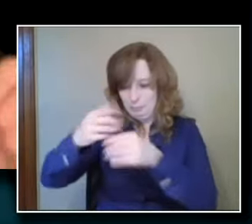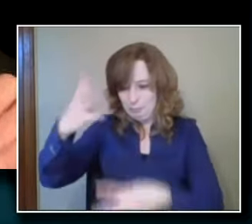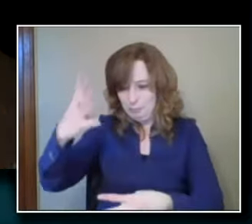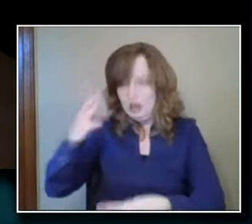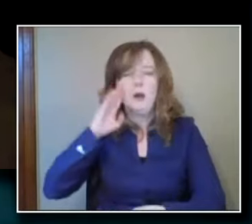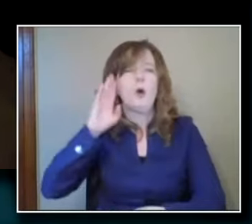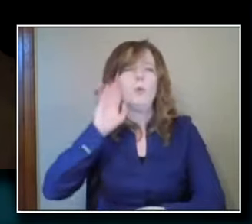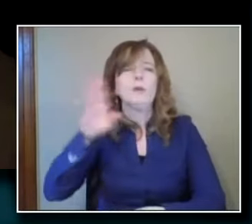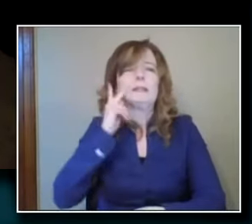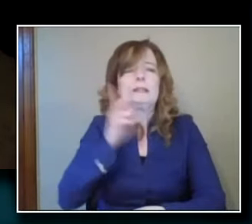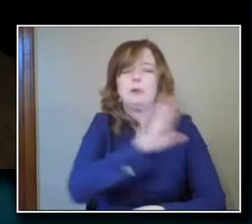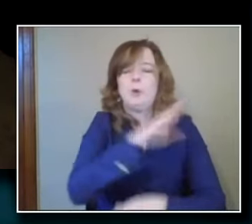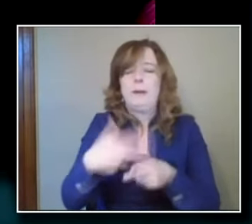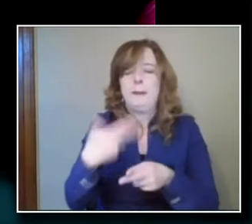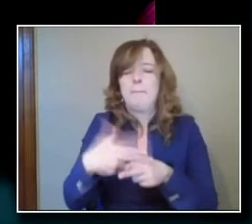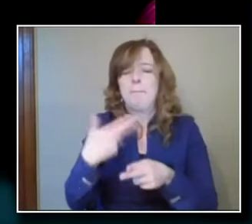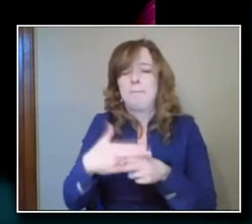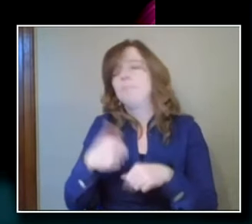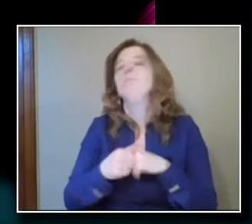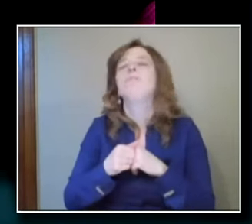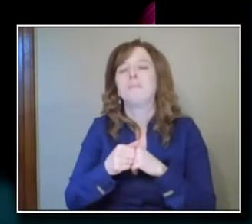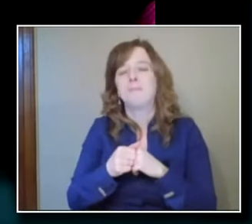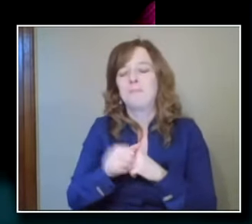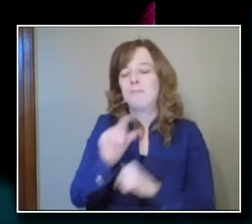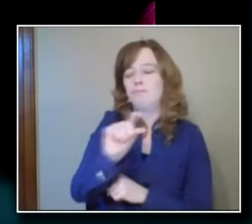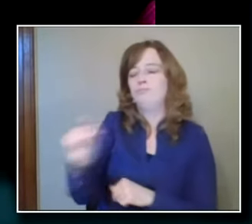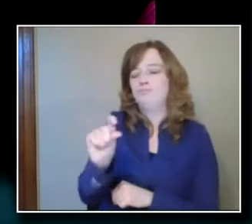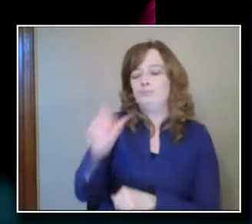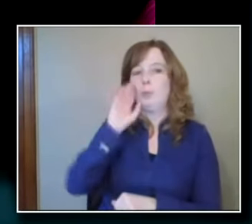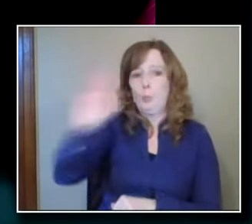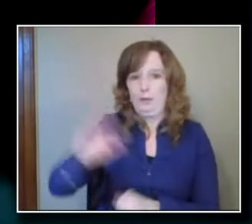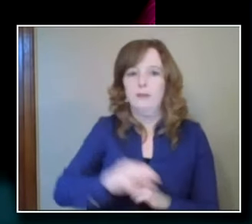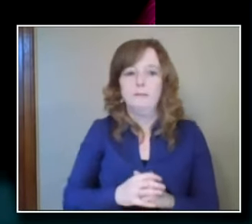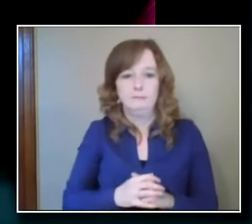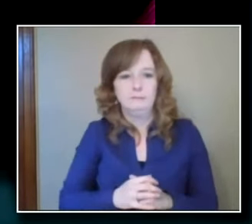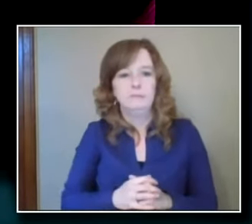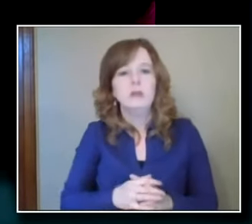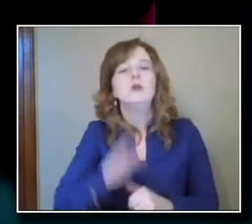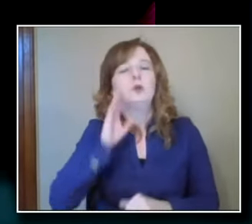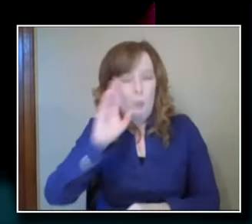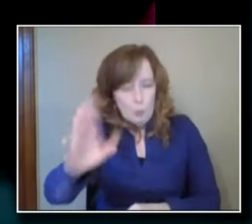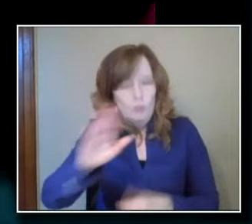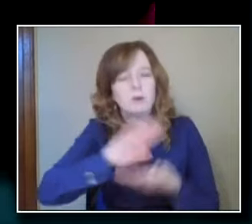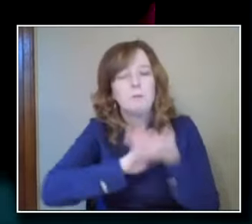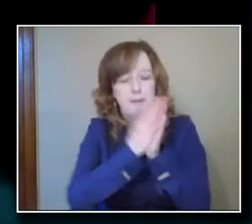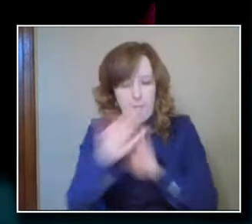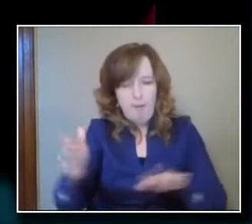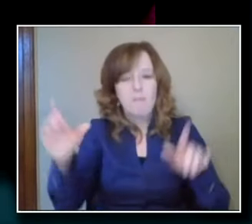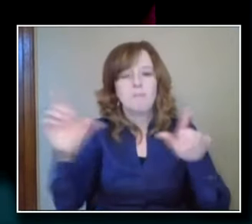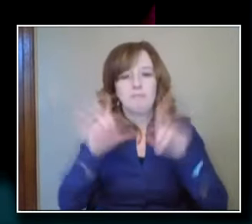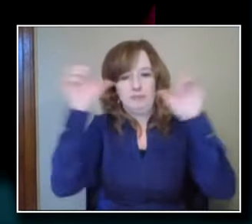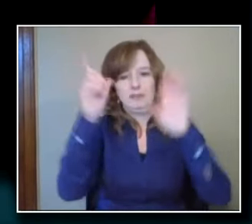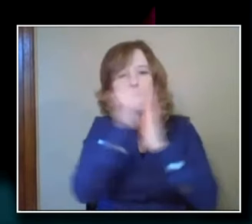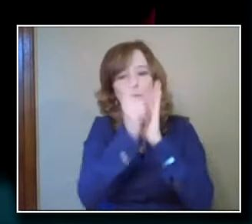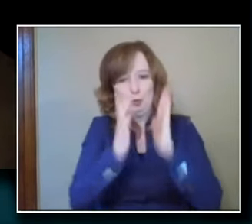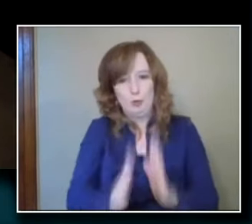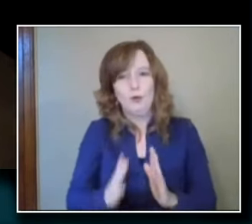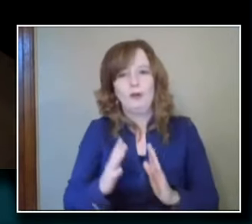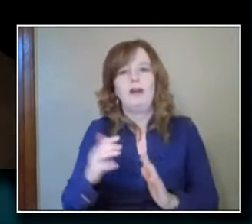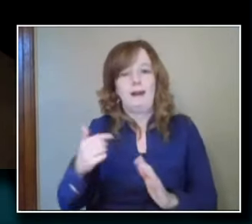mine. Staley. You will be a licensed attorney someday, and I will be there to celebrate with